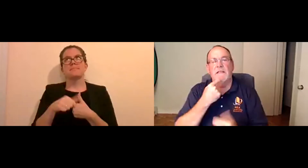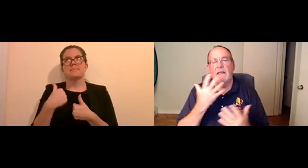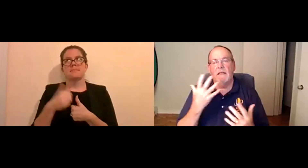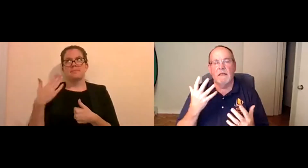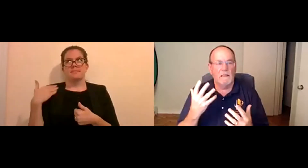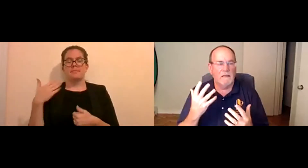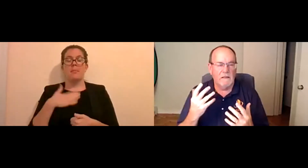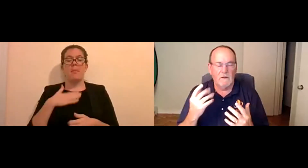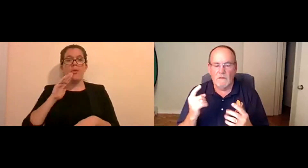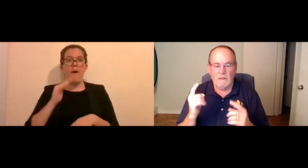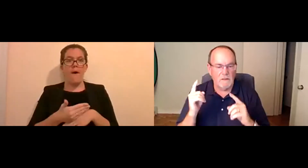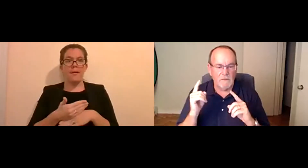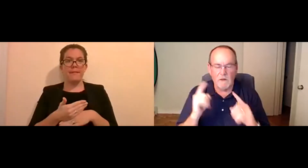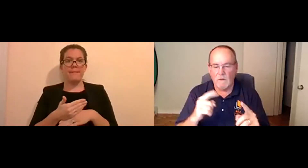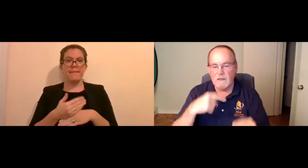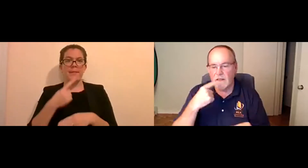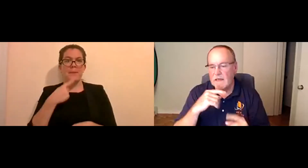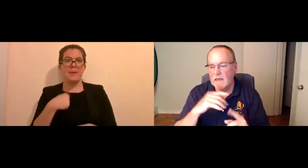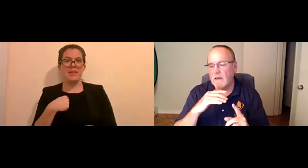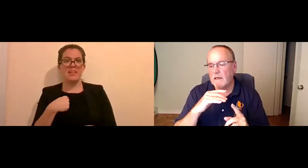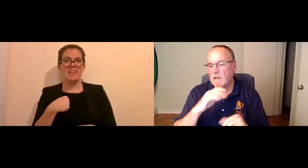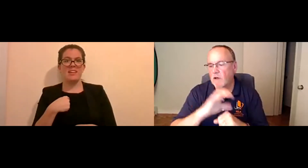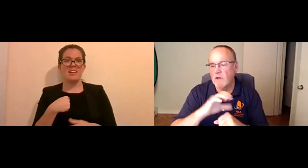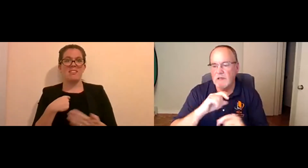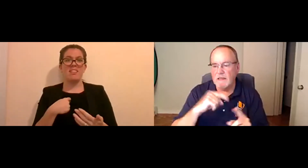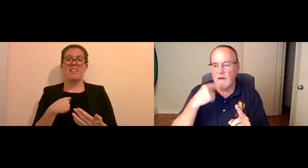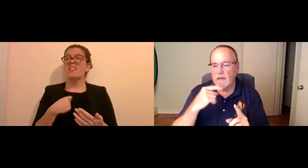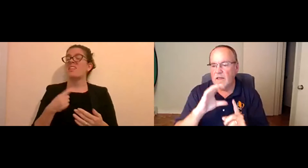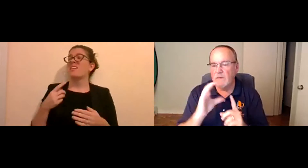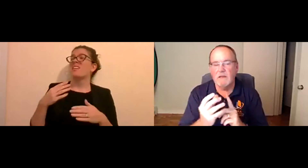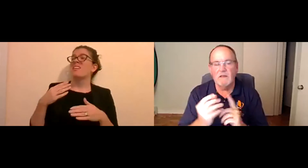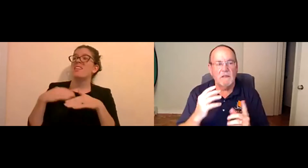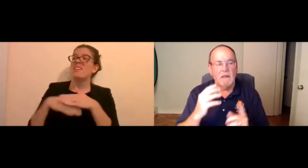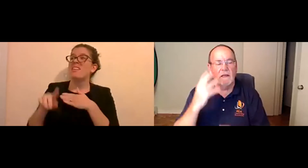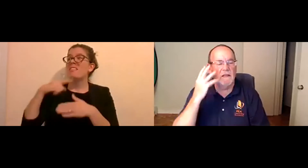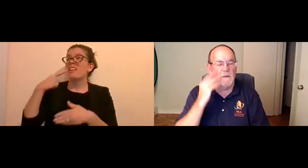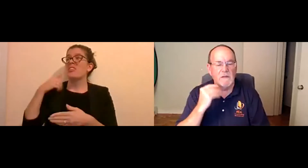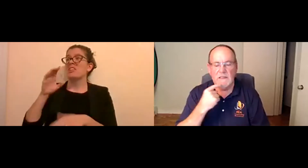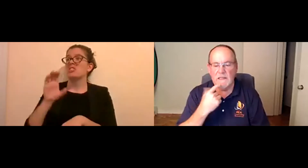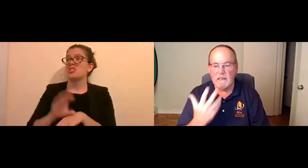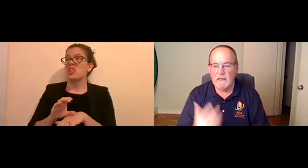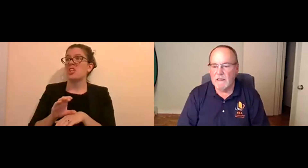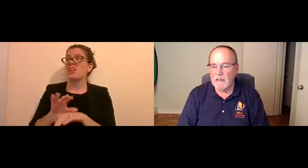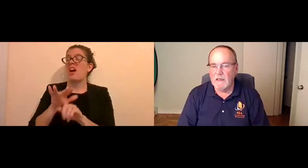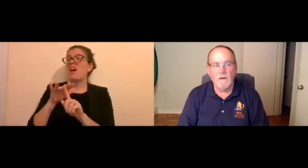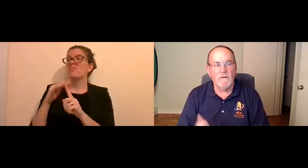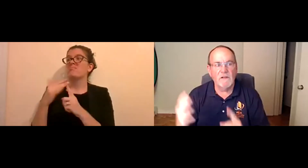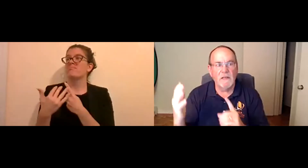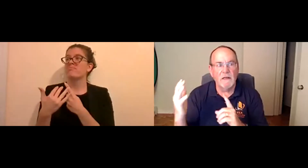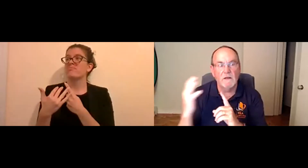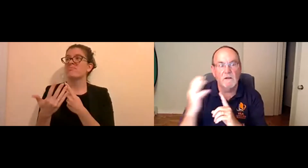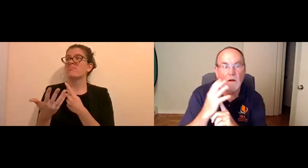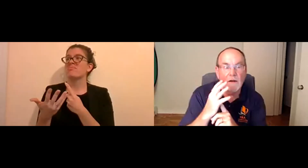just saying that, in terms of going into the hearing church and the hearing experience, she said, at